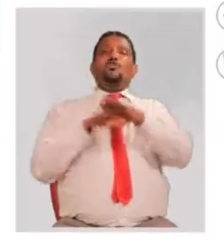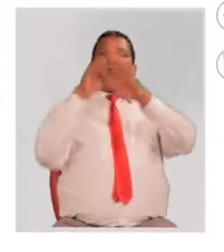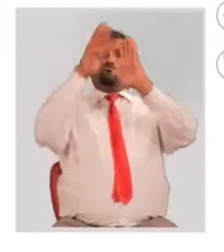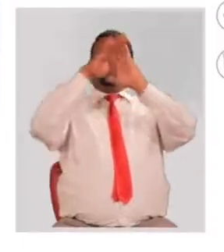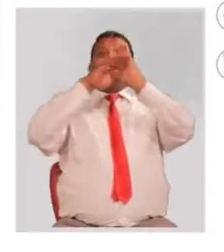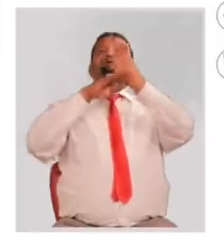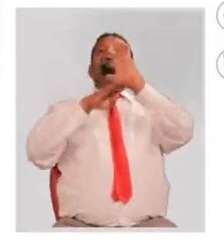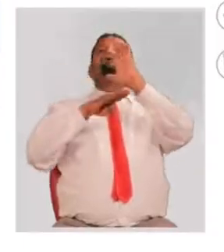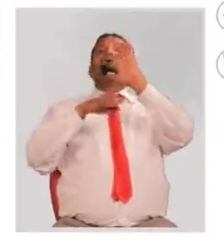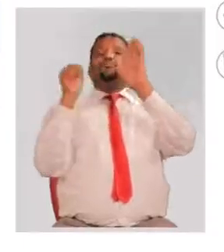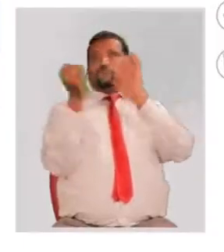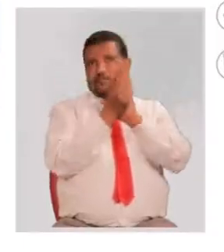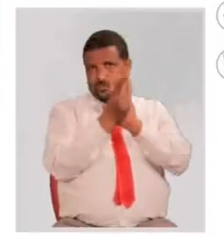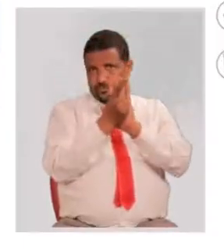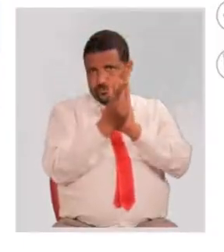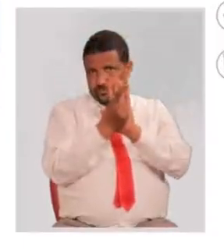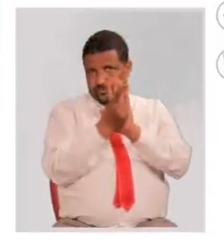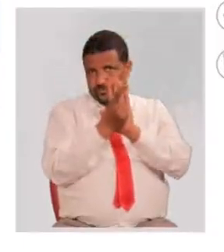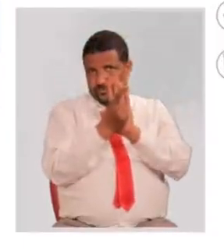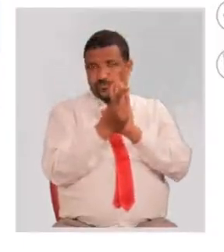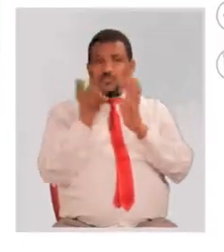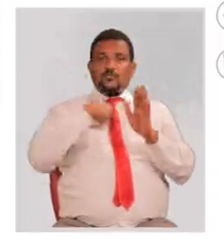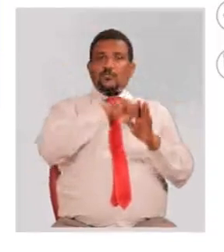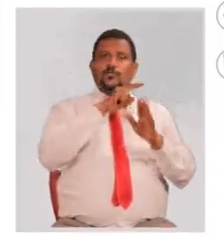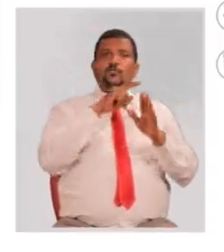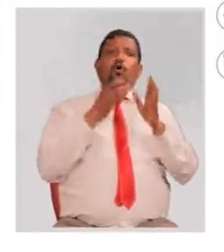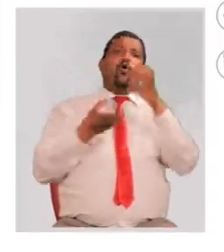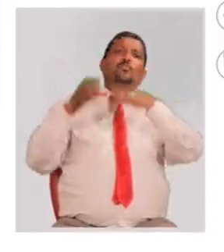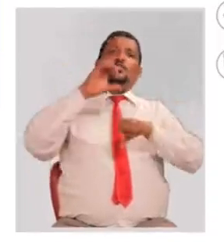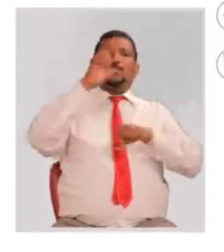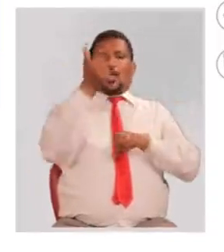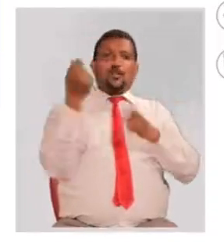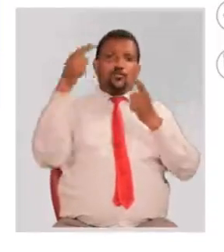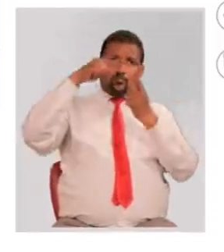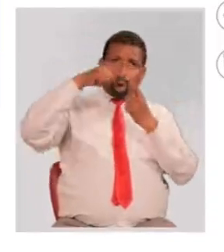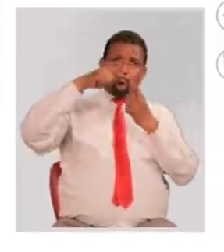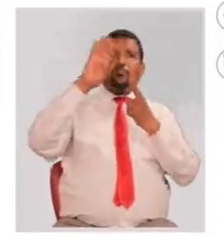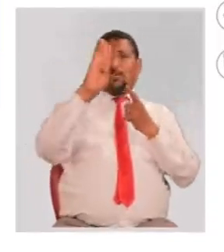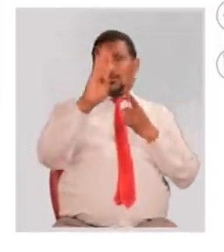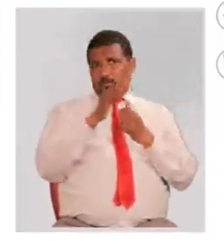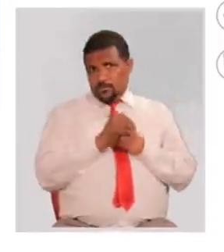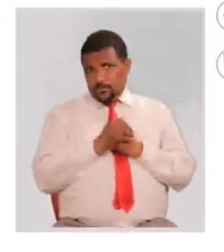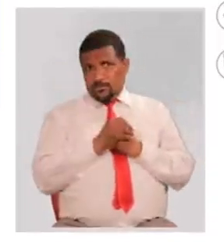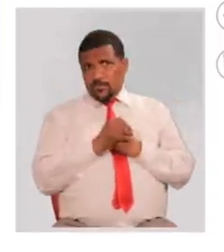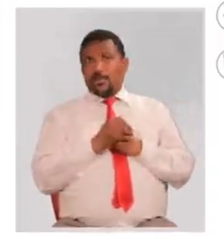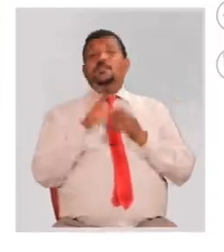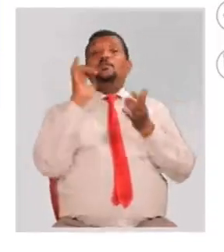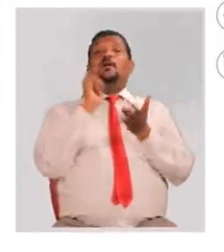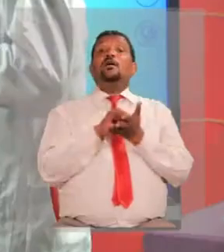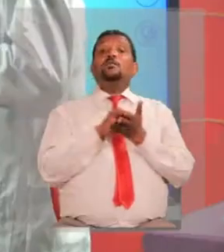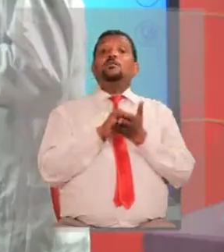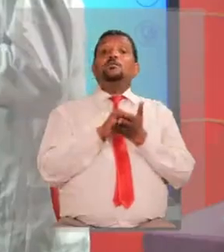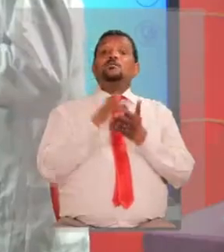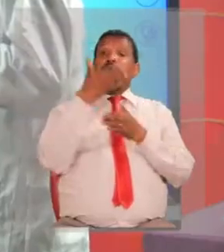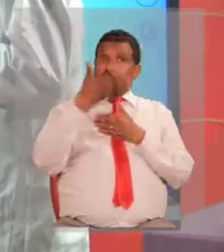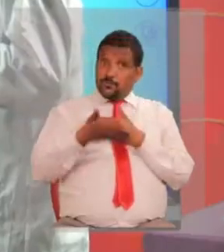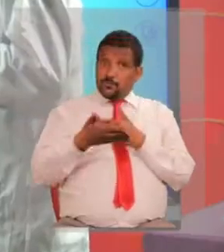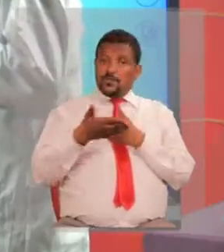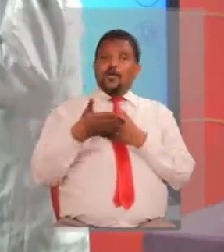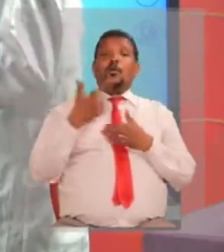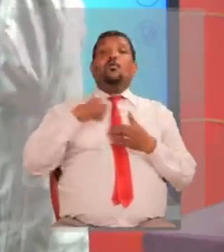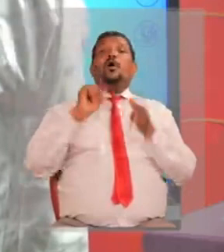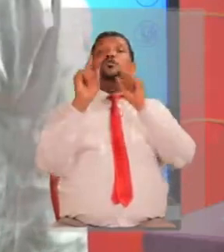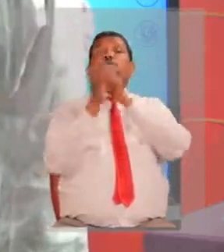decline. For example, as we come across from combination A to combination B, then we